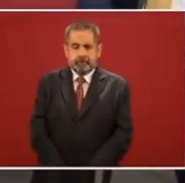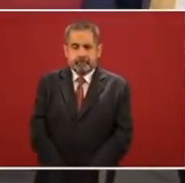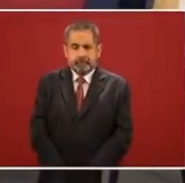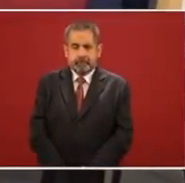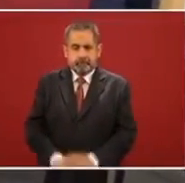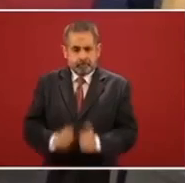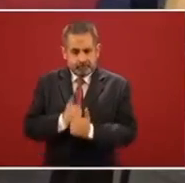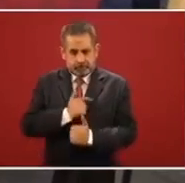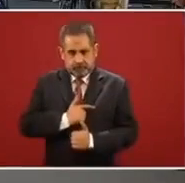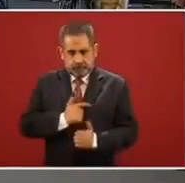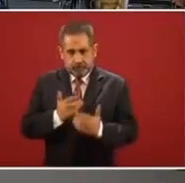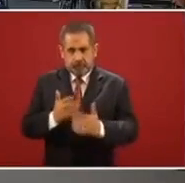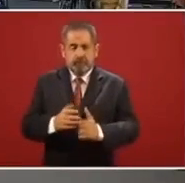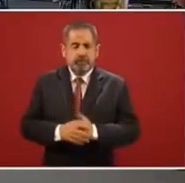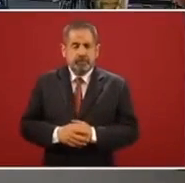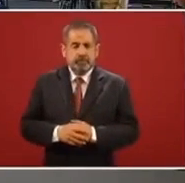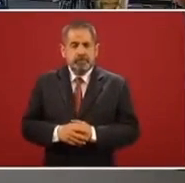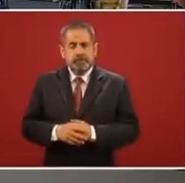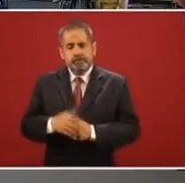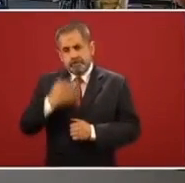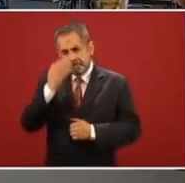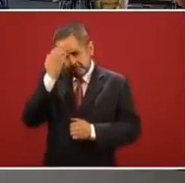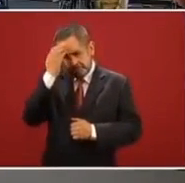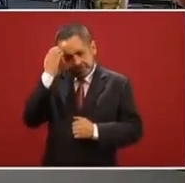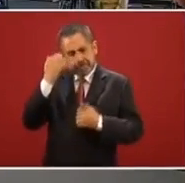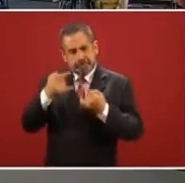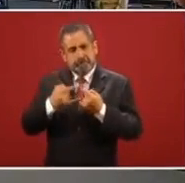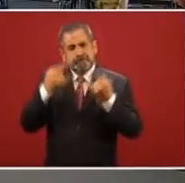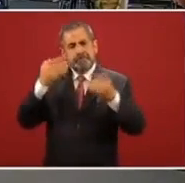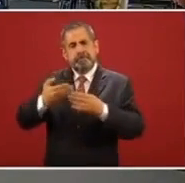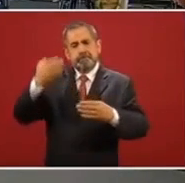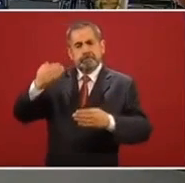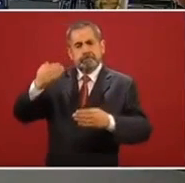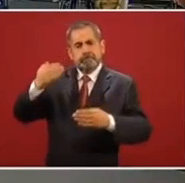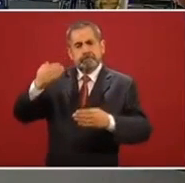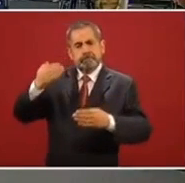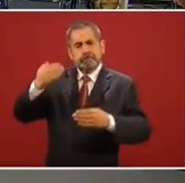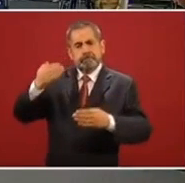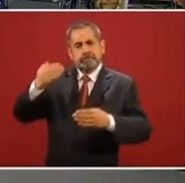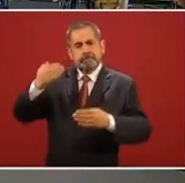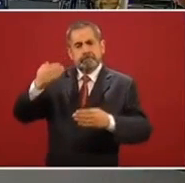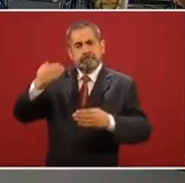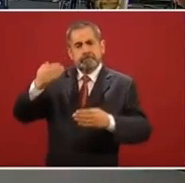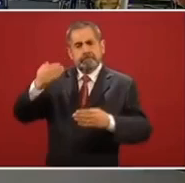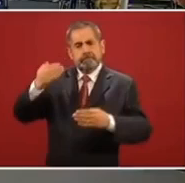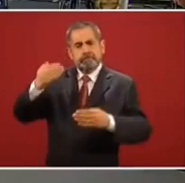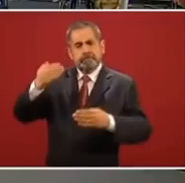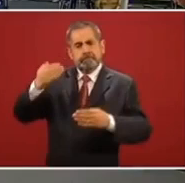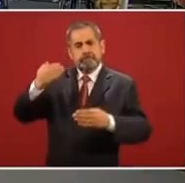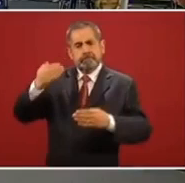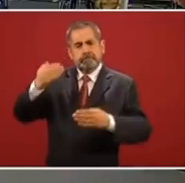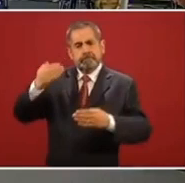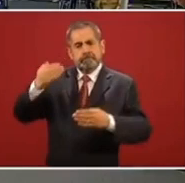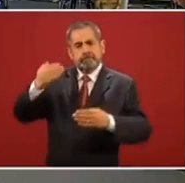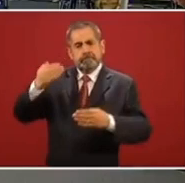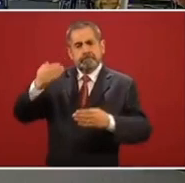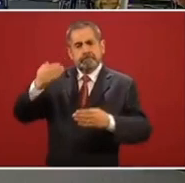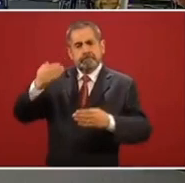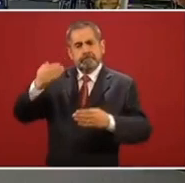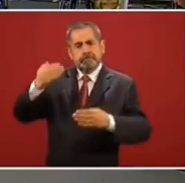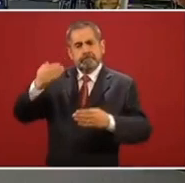Mucho gusto. Conocemos la historia He porque said hasta gladly. 2010 We understand the story because up